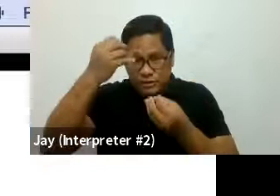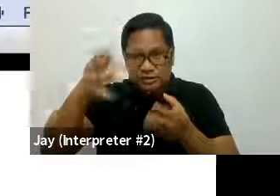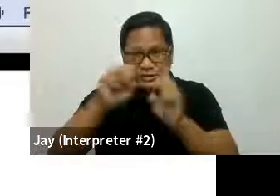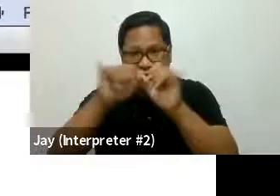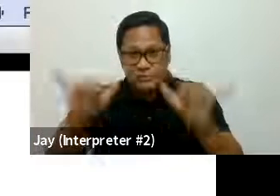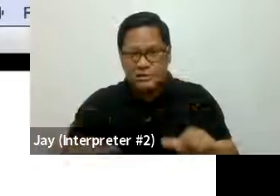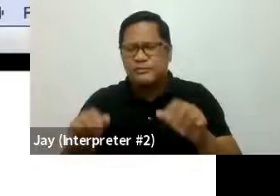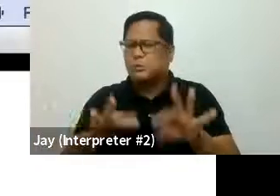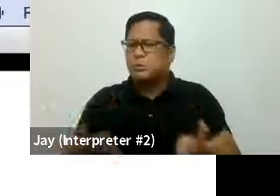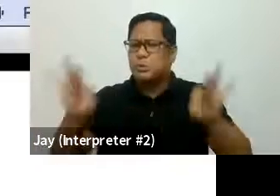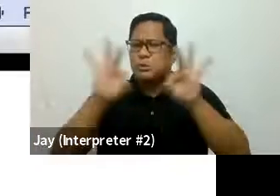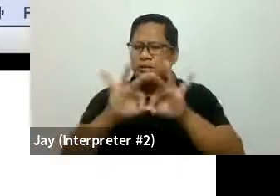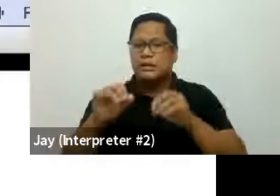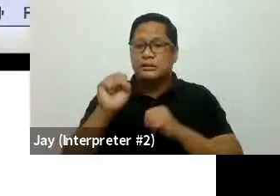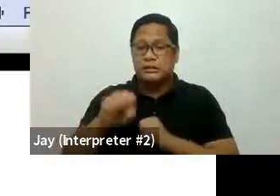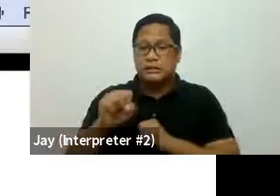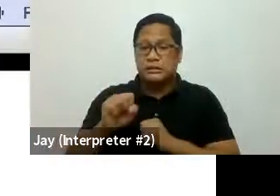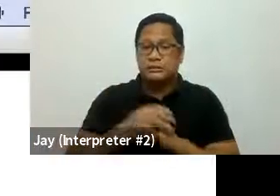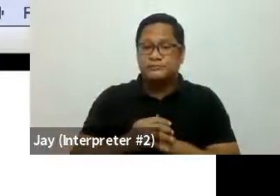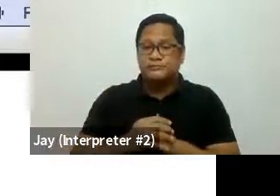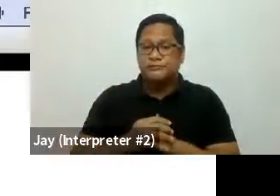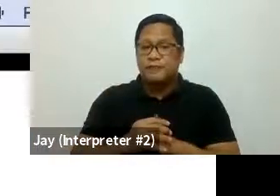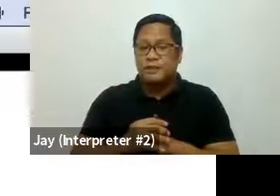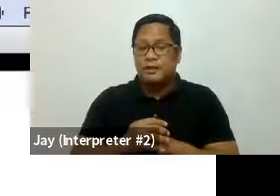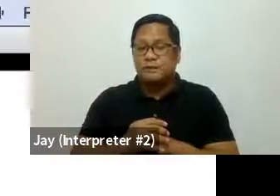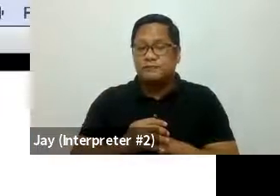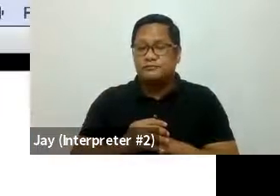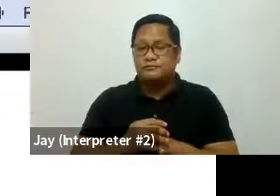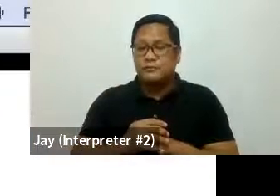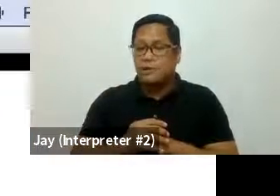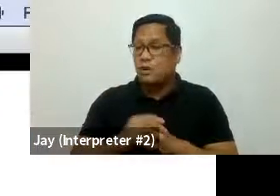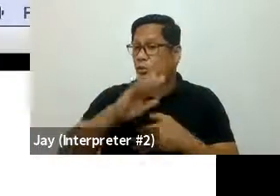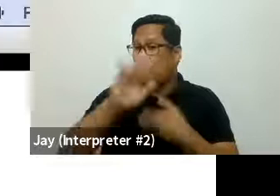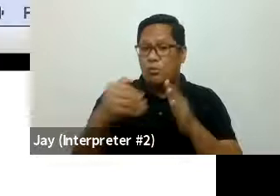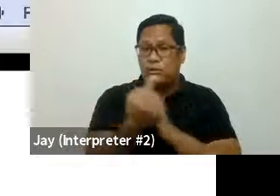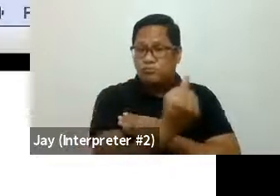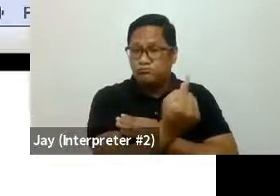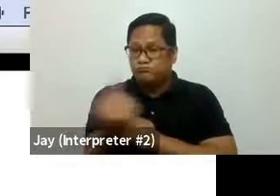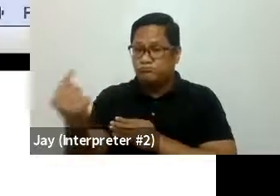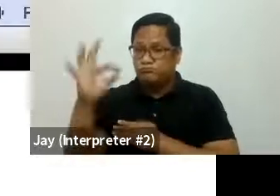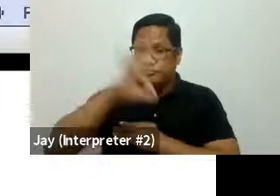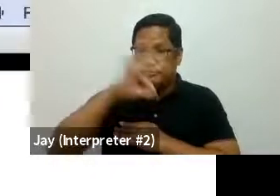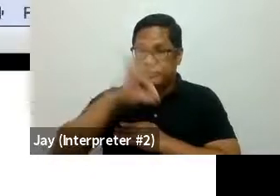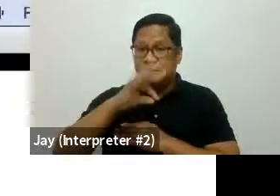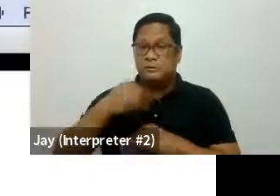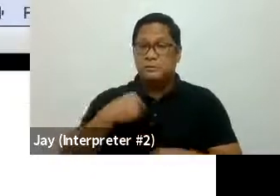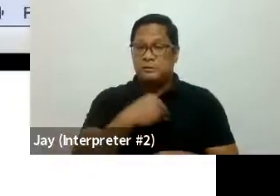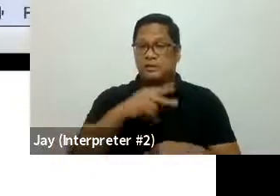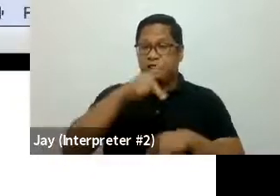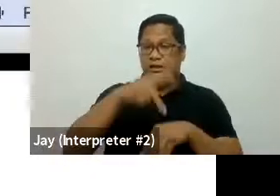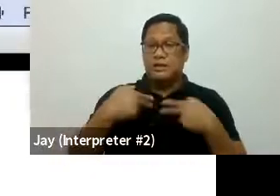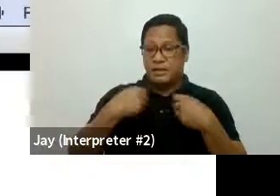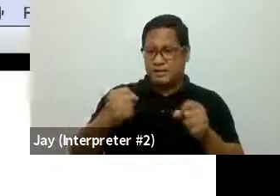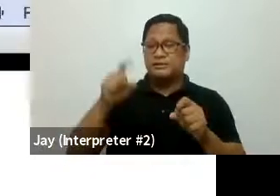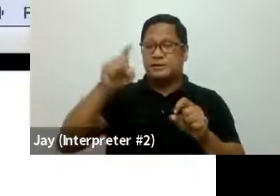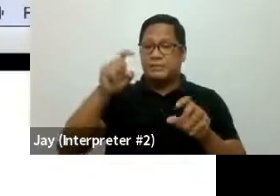very important, of course, that all or every Filipino now being a member of PhilHealth is also in our